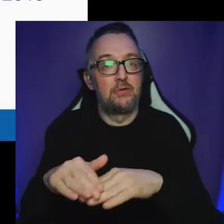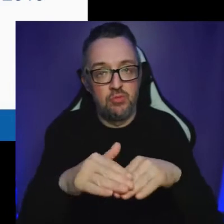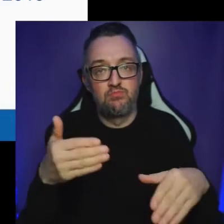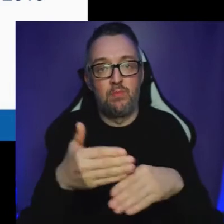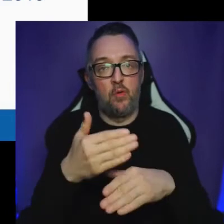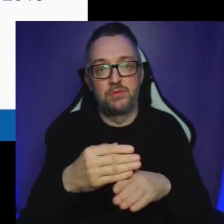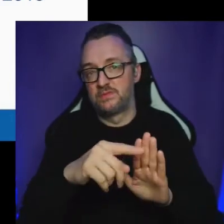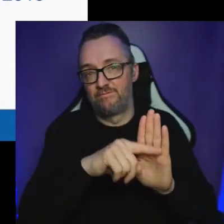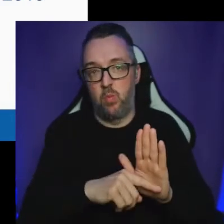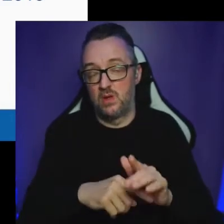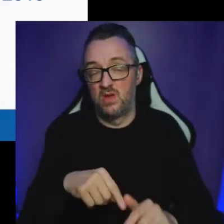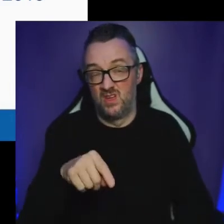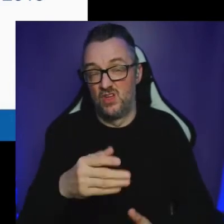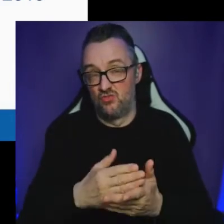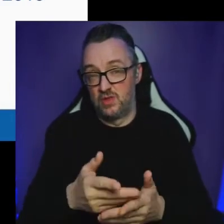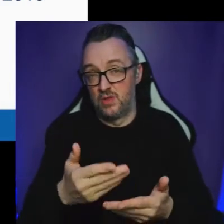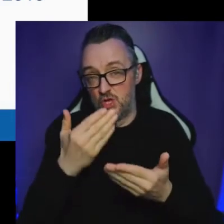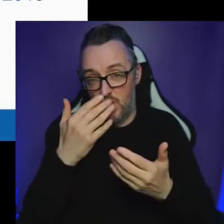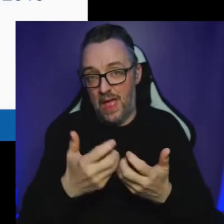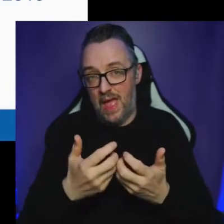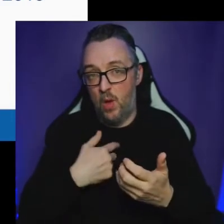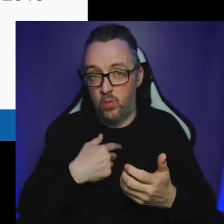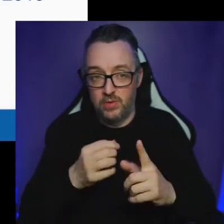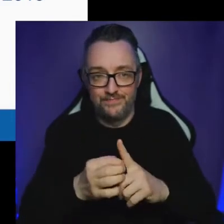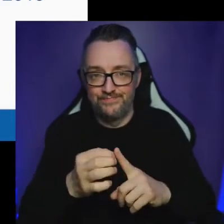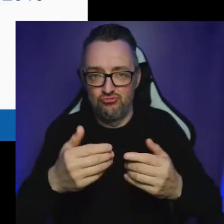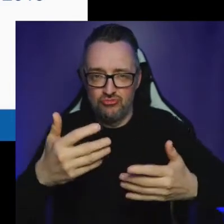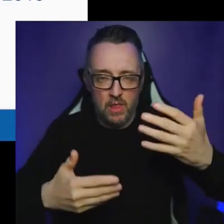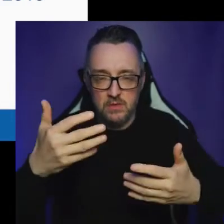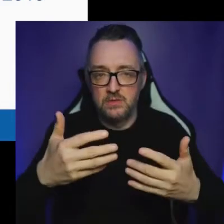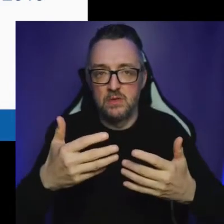starts to capture how we're doing and those sorts of things. All of these